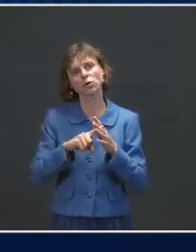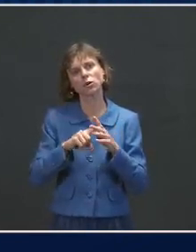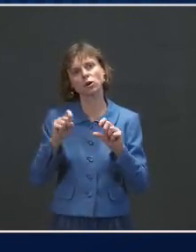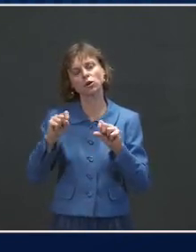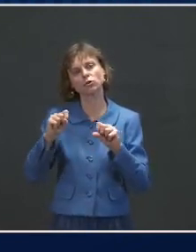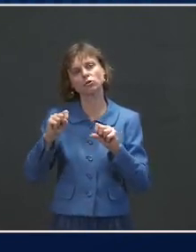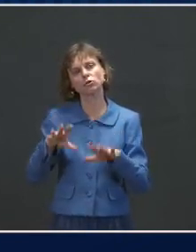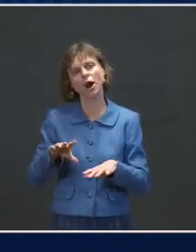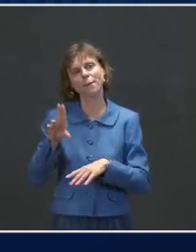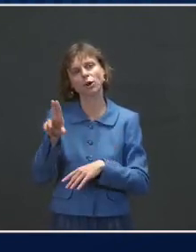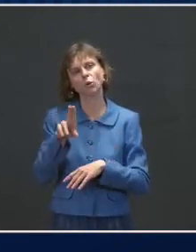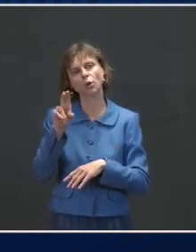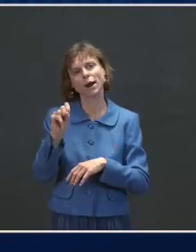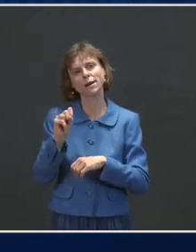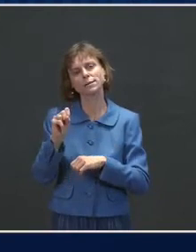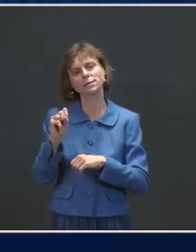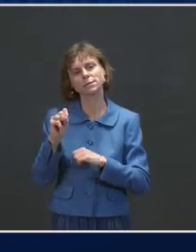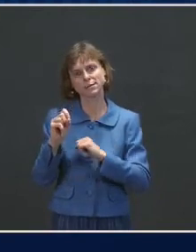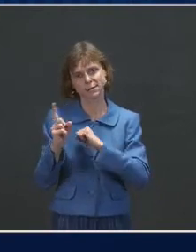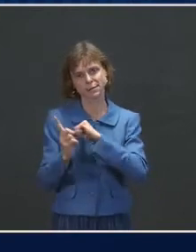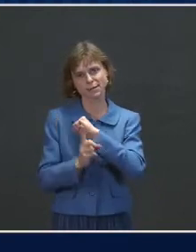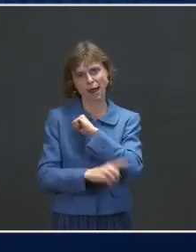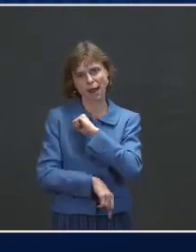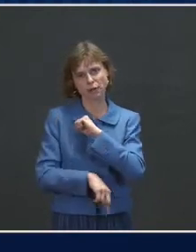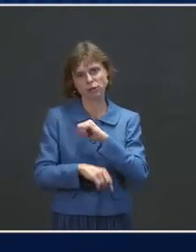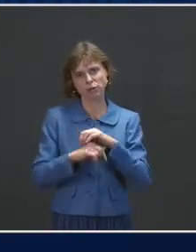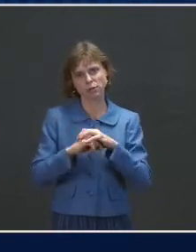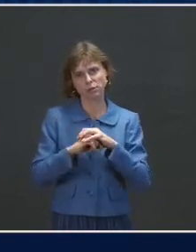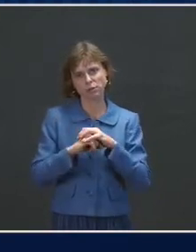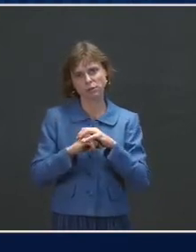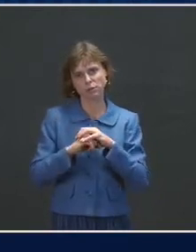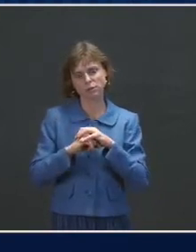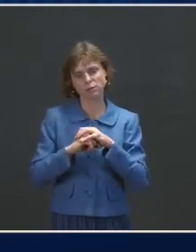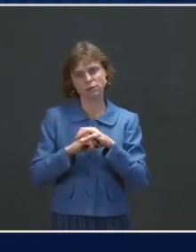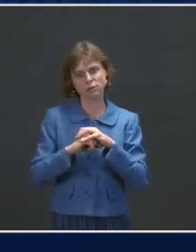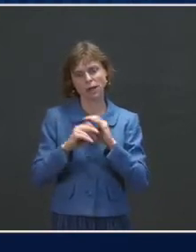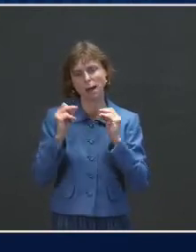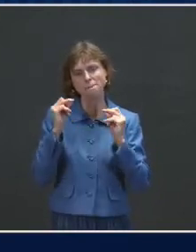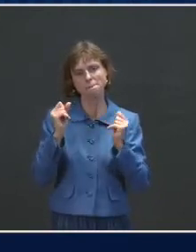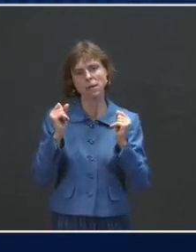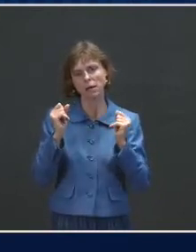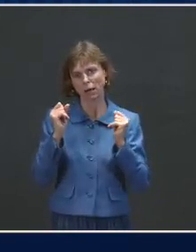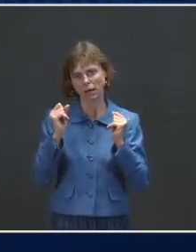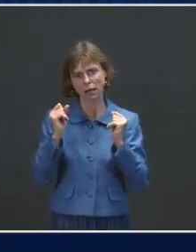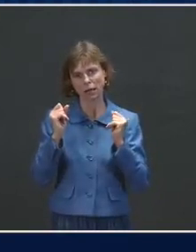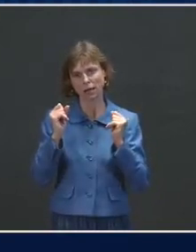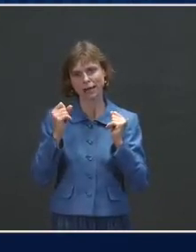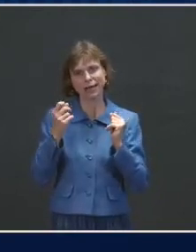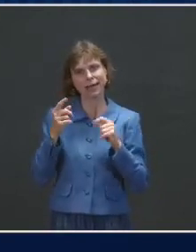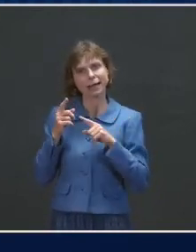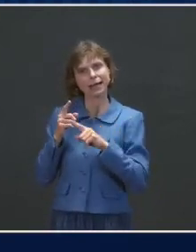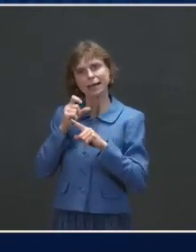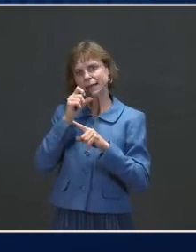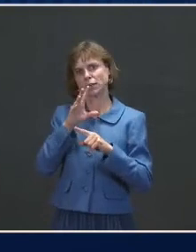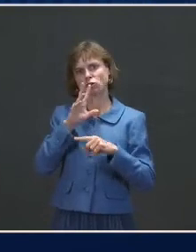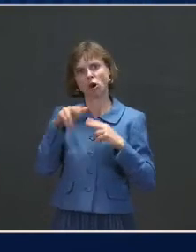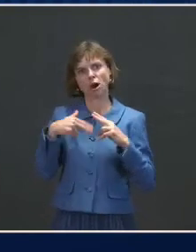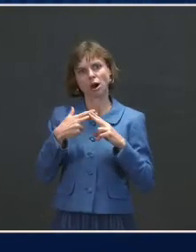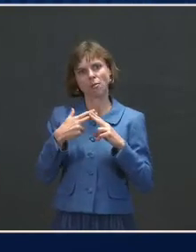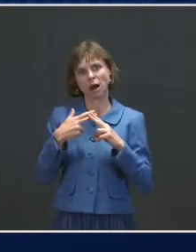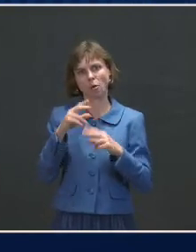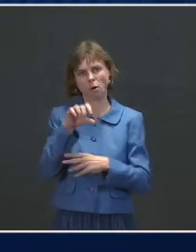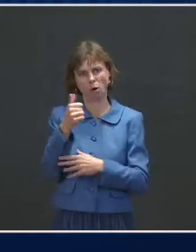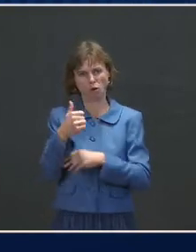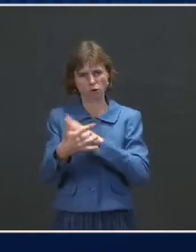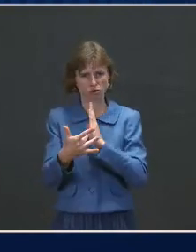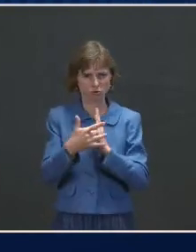sanctions immediately, he didn't then go on and talk about some of the other strategies